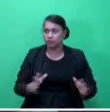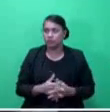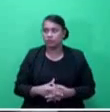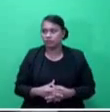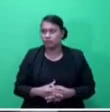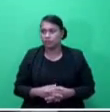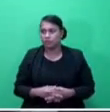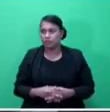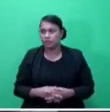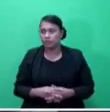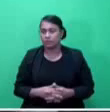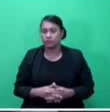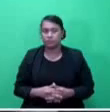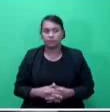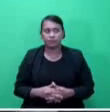Take a seat.